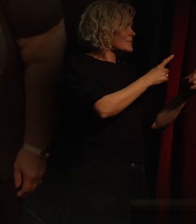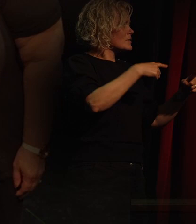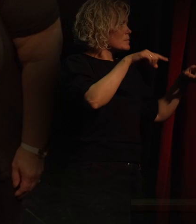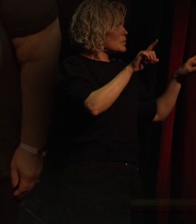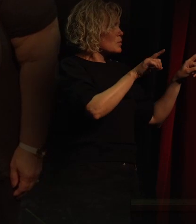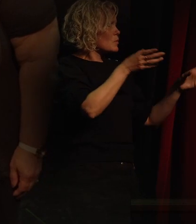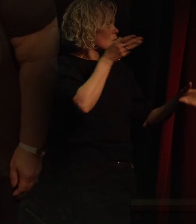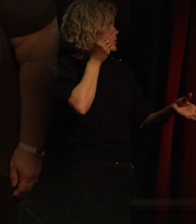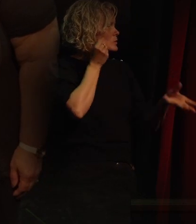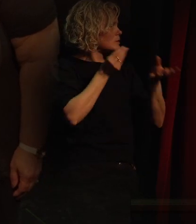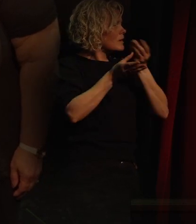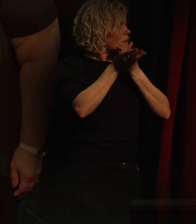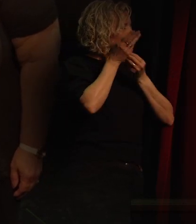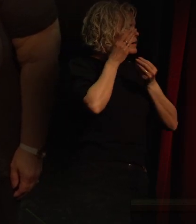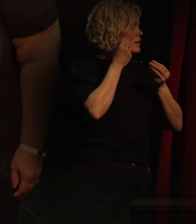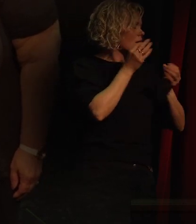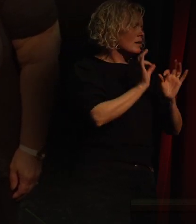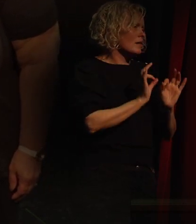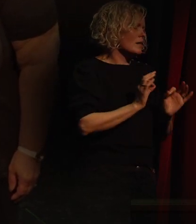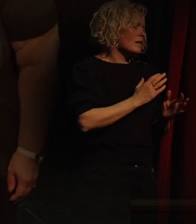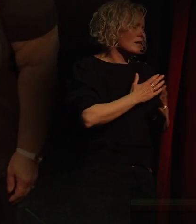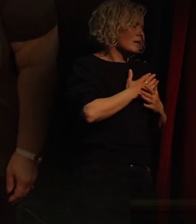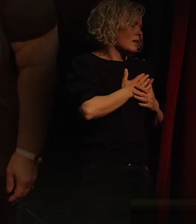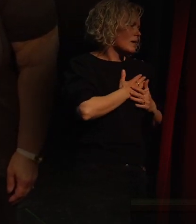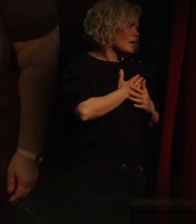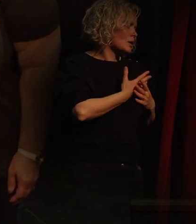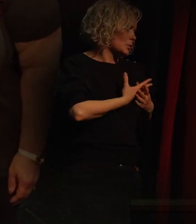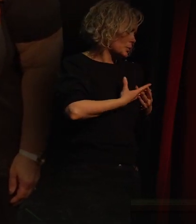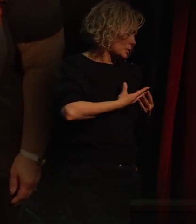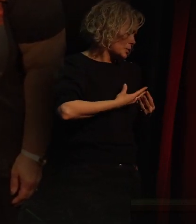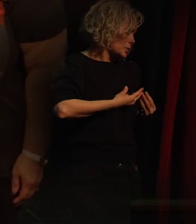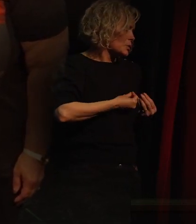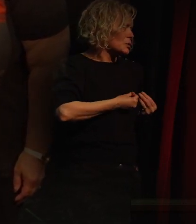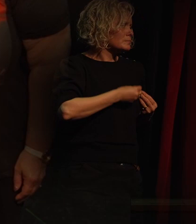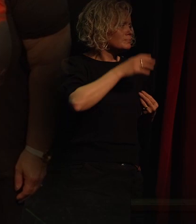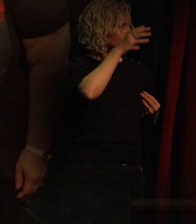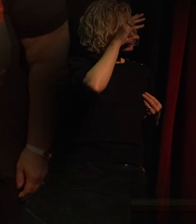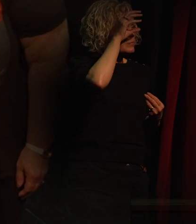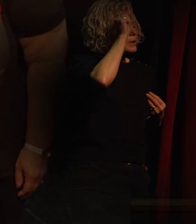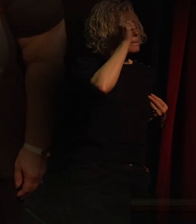Easy, lonely hearts.